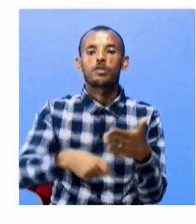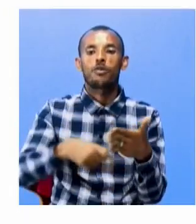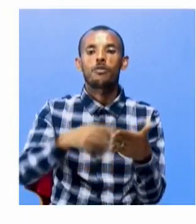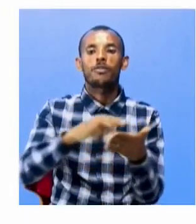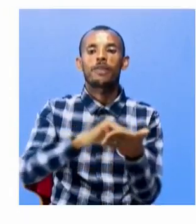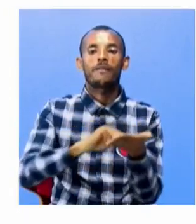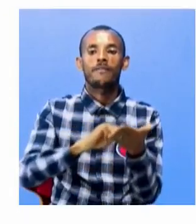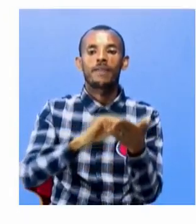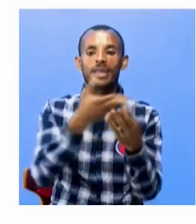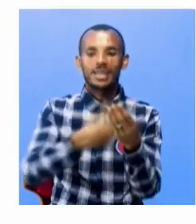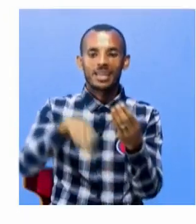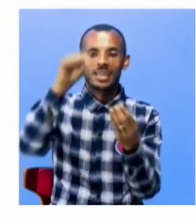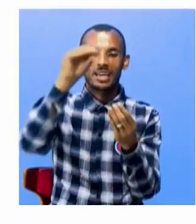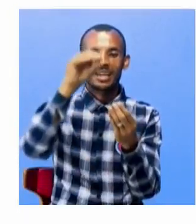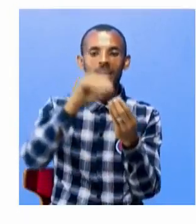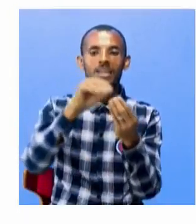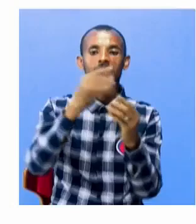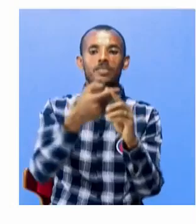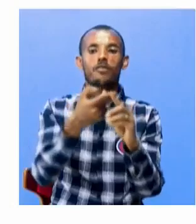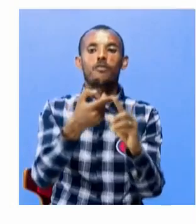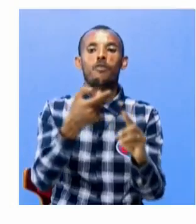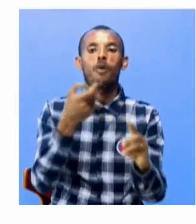increased from